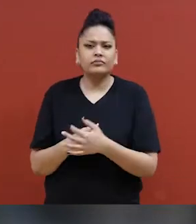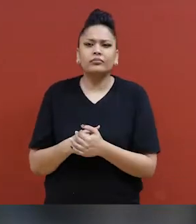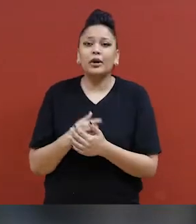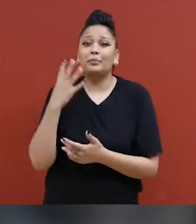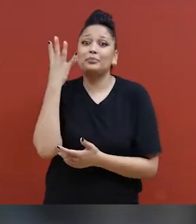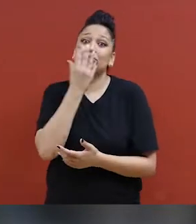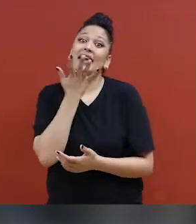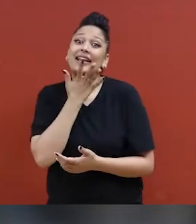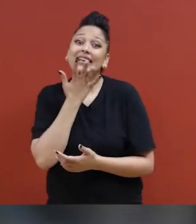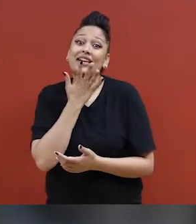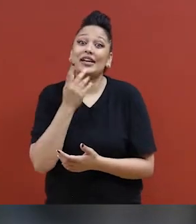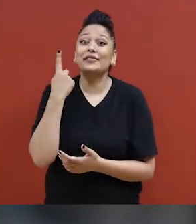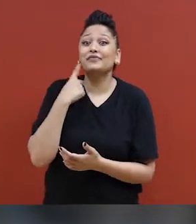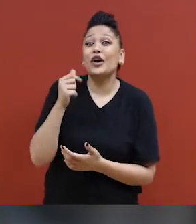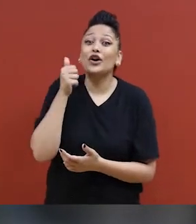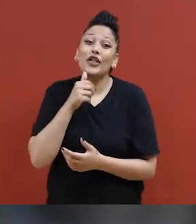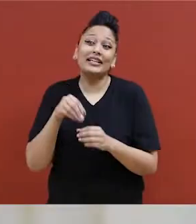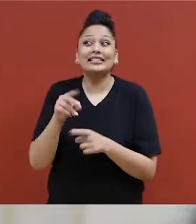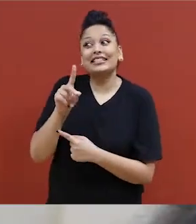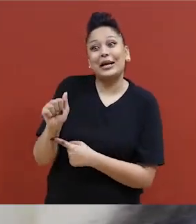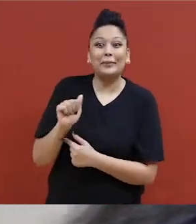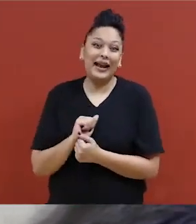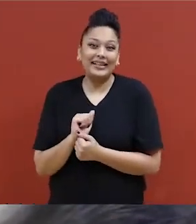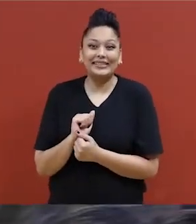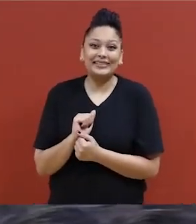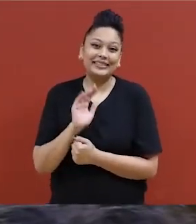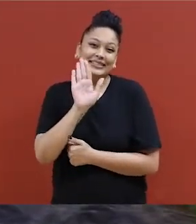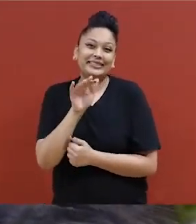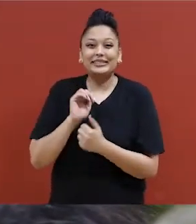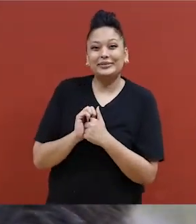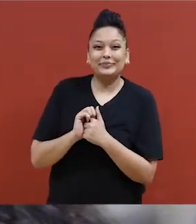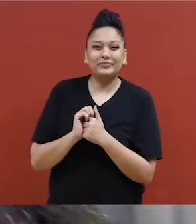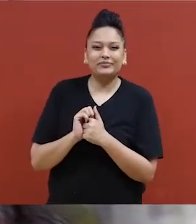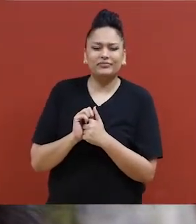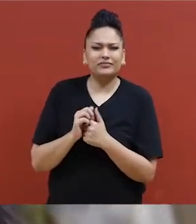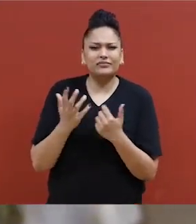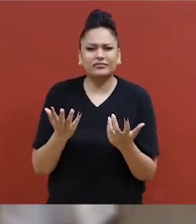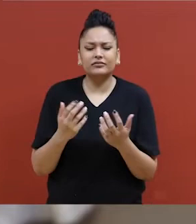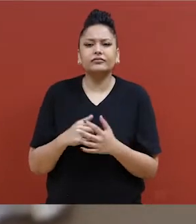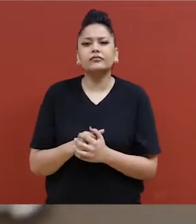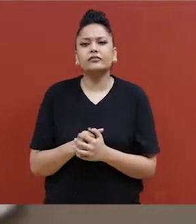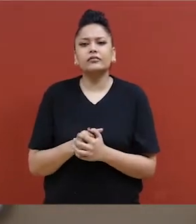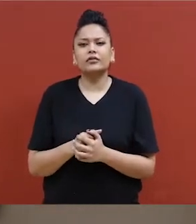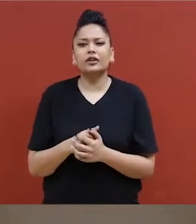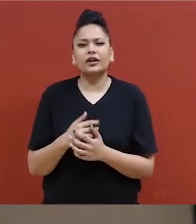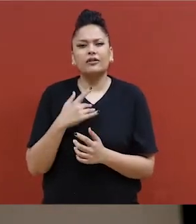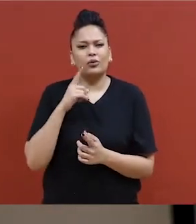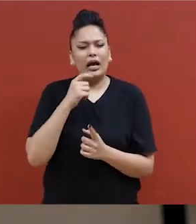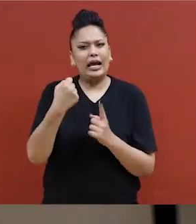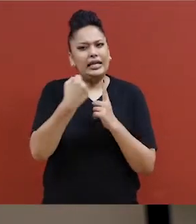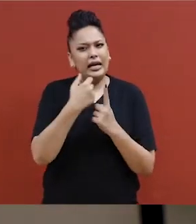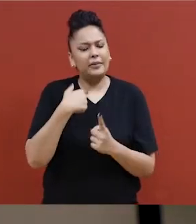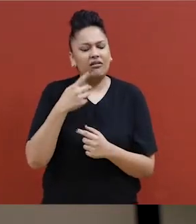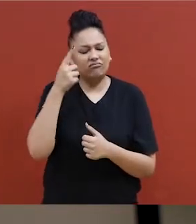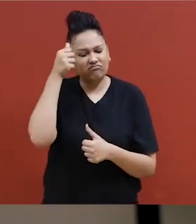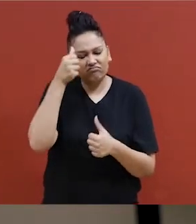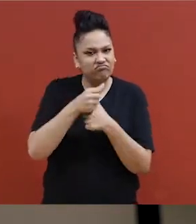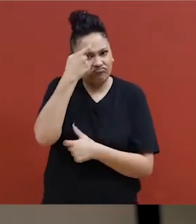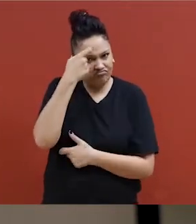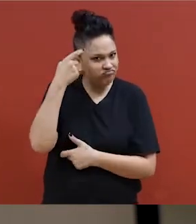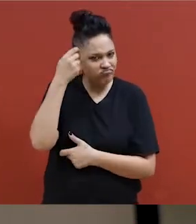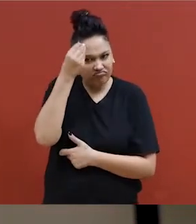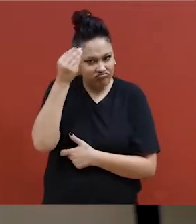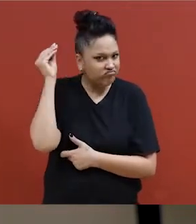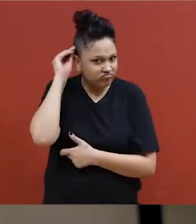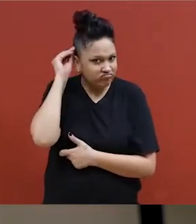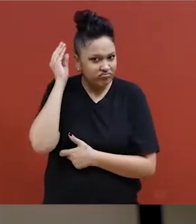something, it's like it happened to me yesterday. So thank you. Katie, I mean, it's interesting, isn't it, when we talk